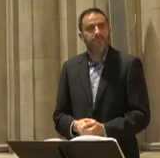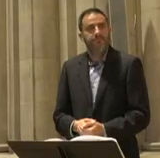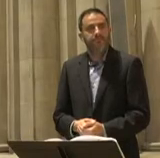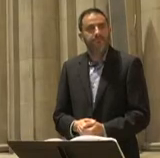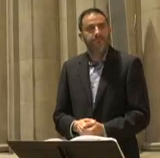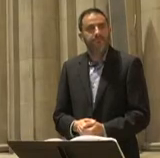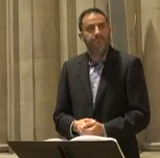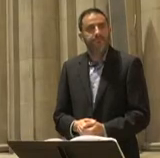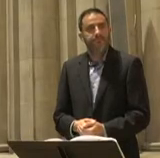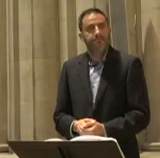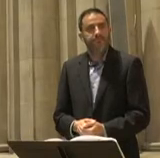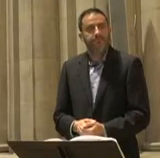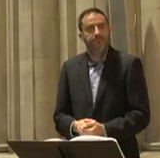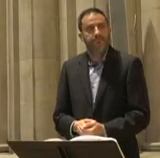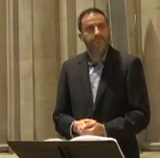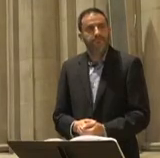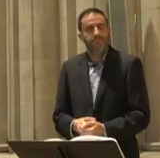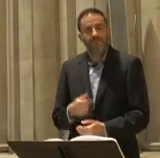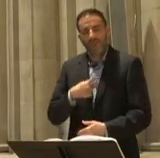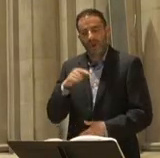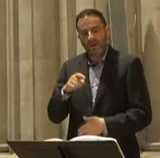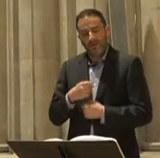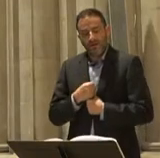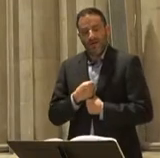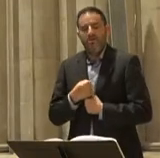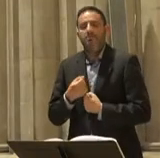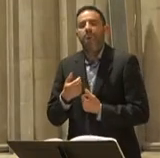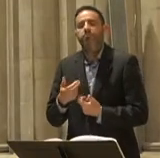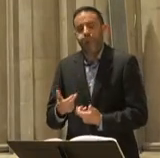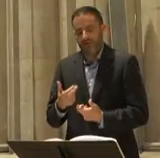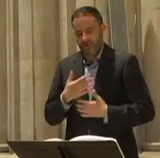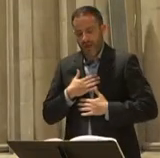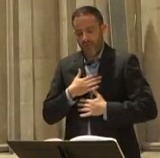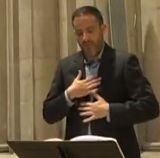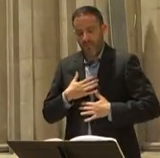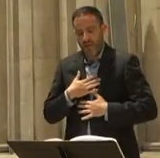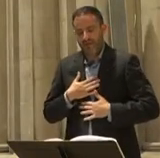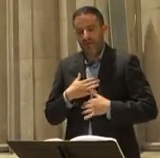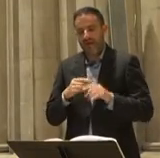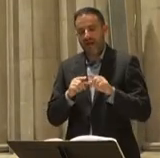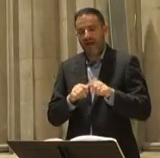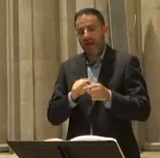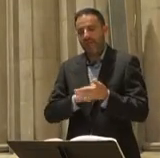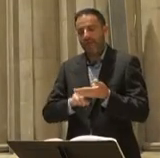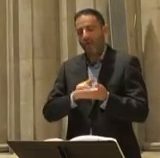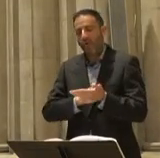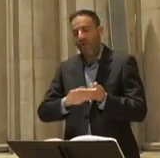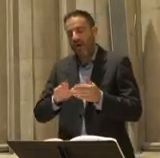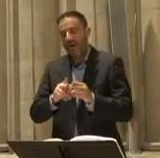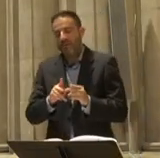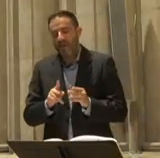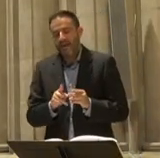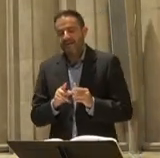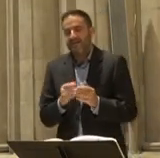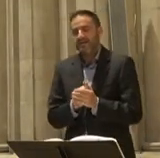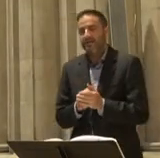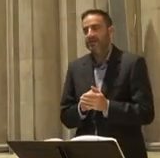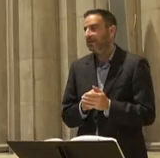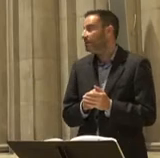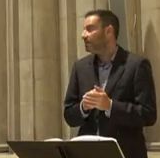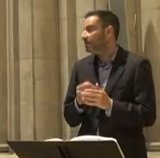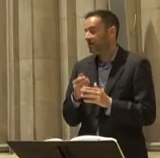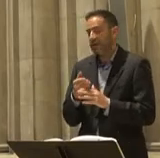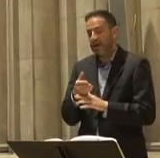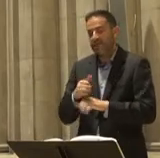I can't begin to put into words what pleasure it is to come to this holy place again after the